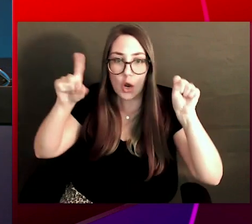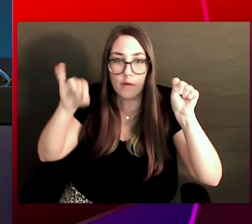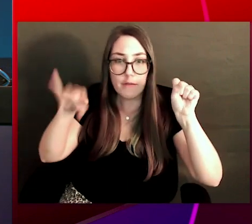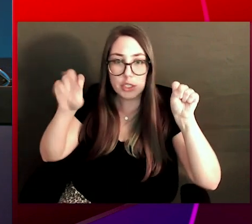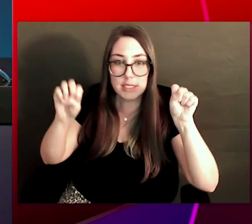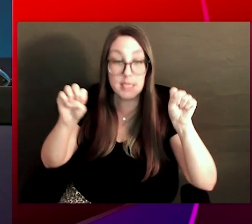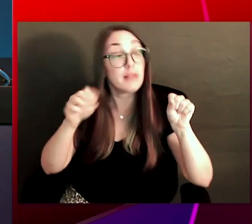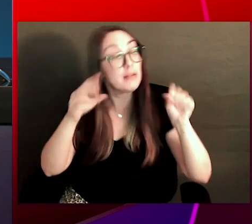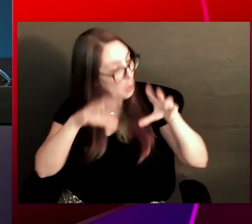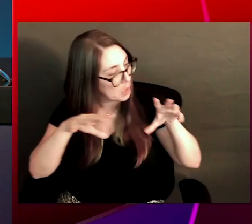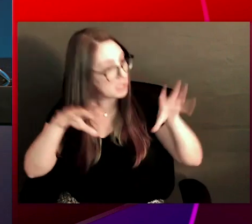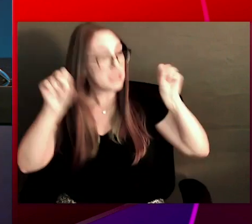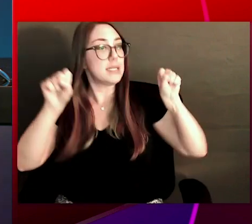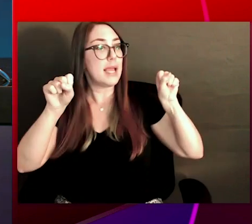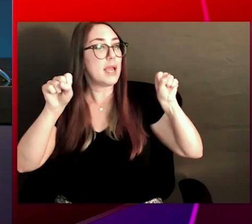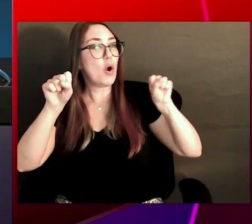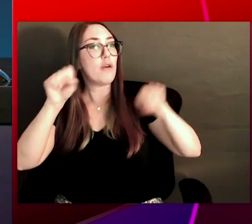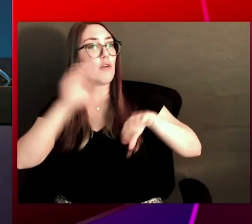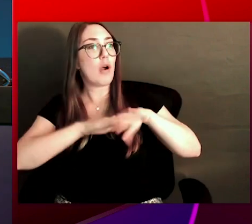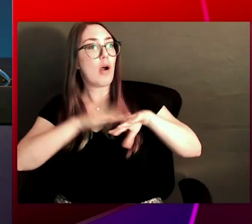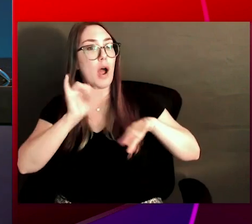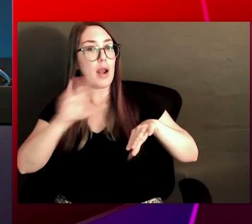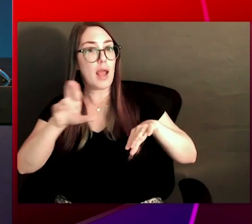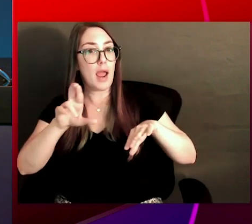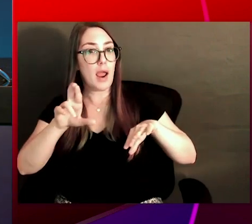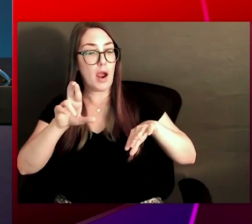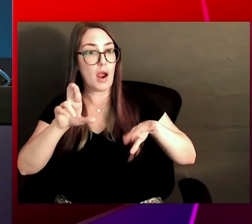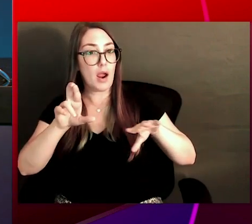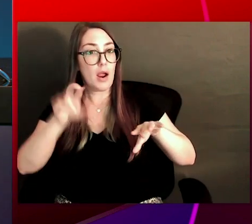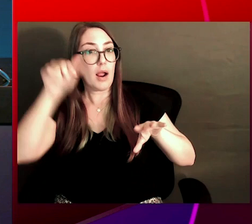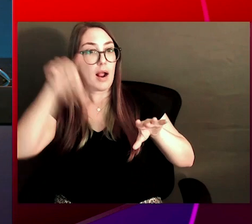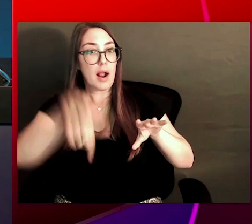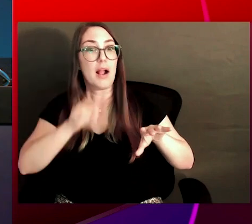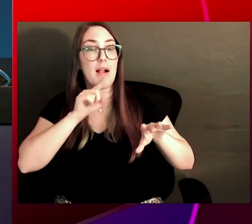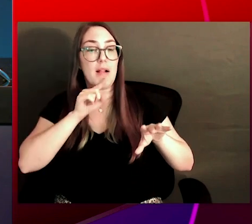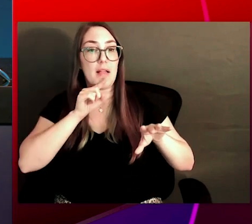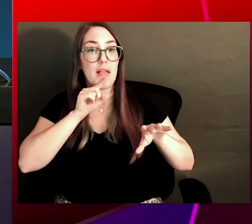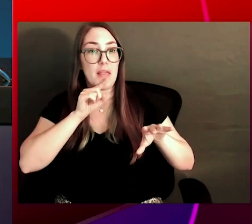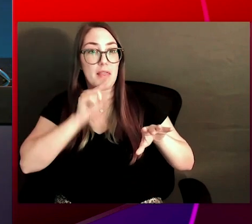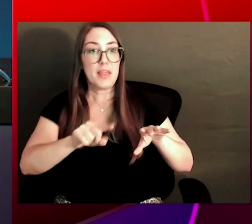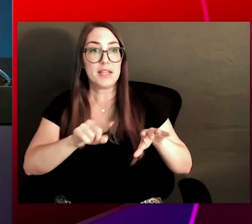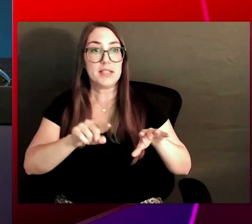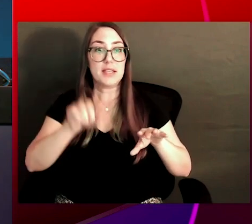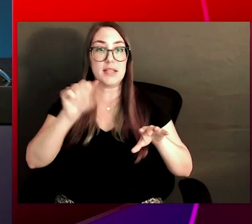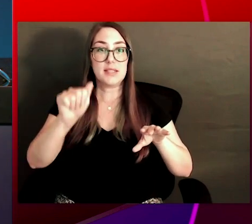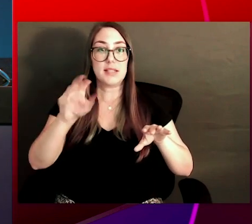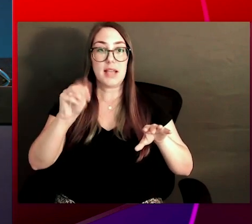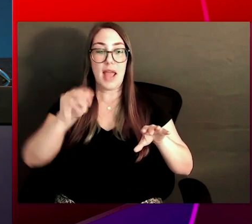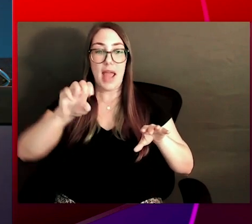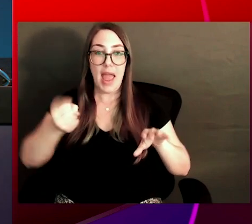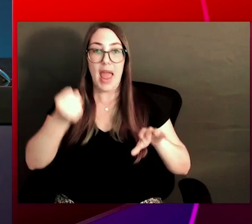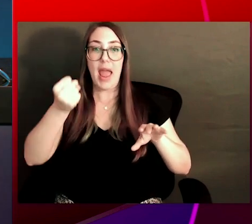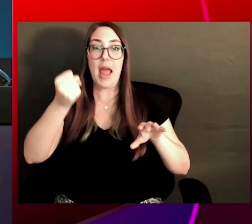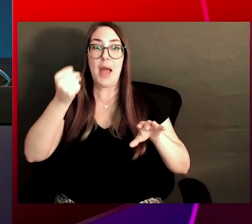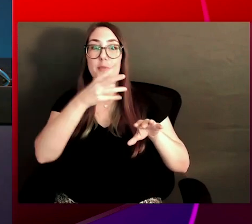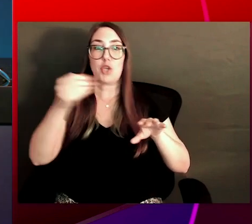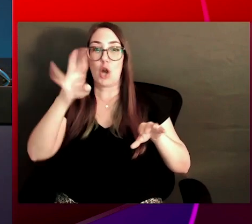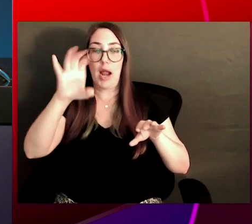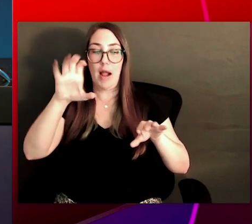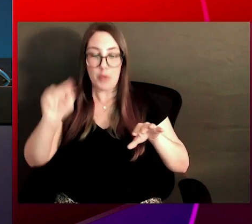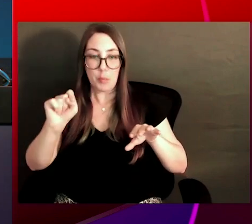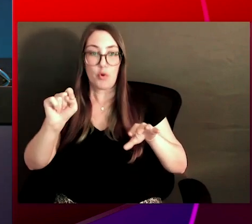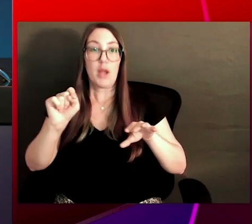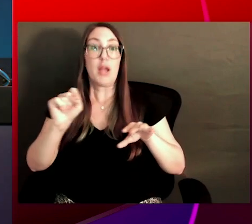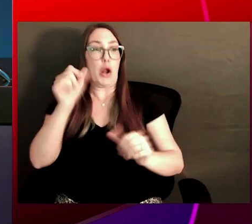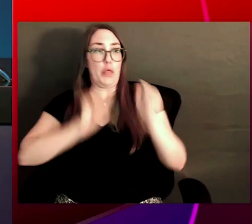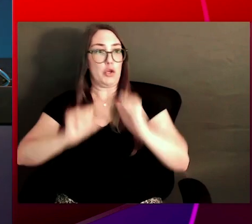On Air. This is no longer On Air. Yep. This is AMster and the Brit's Code Corner. Indeed the show within the show. Show within the